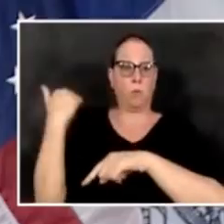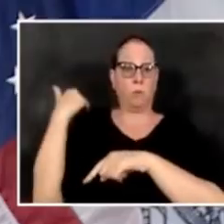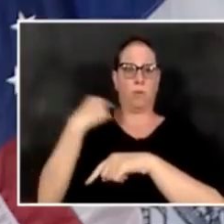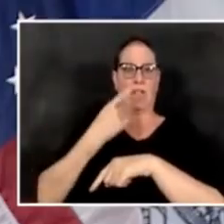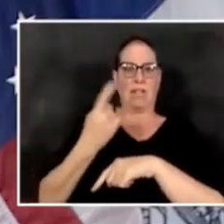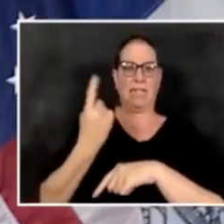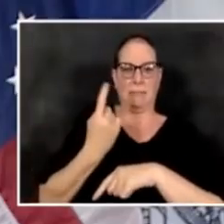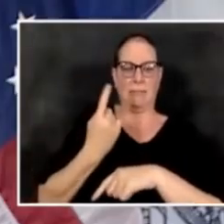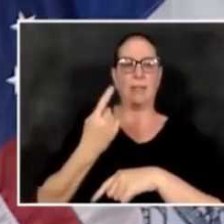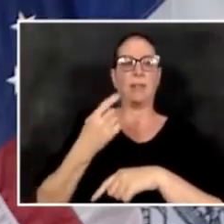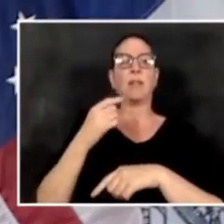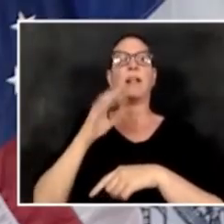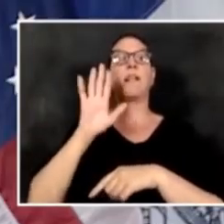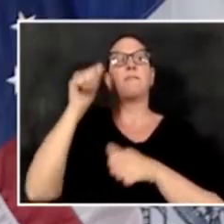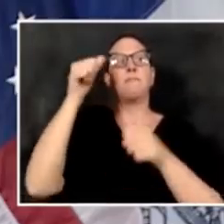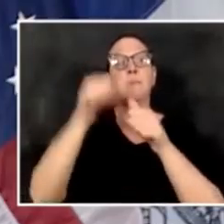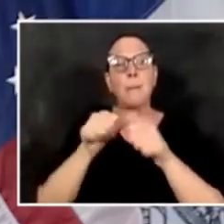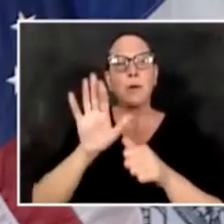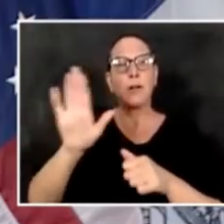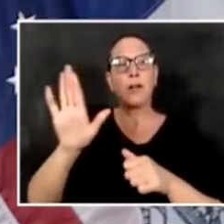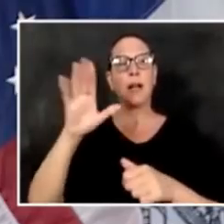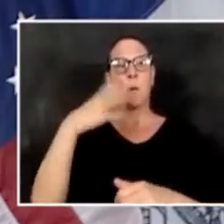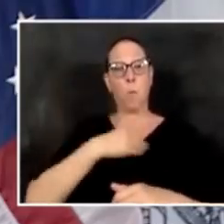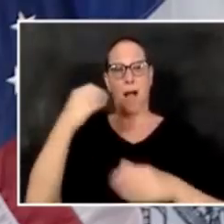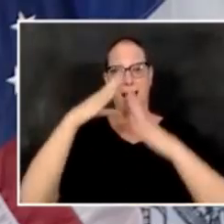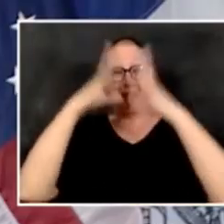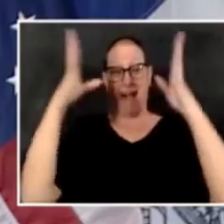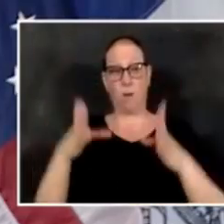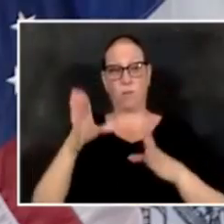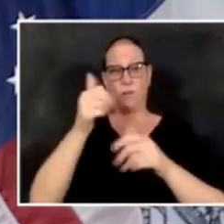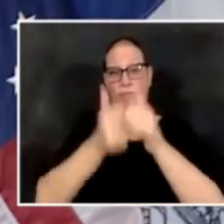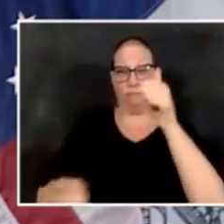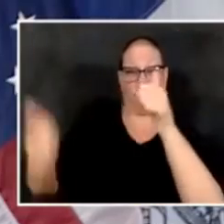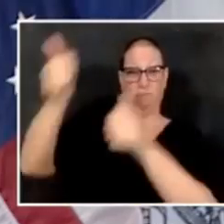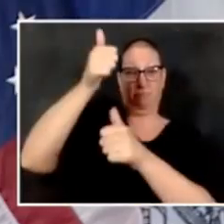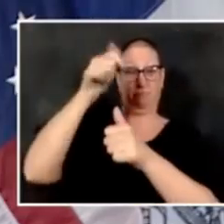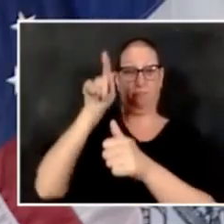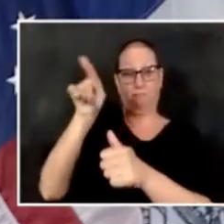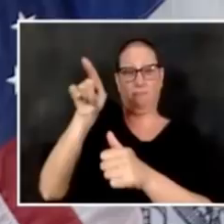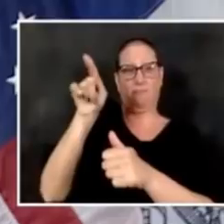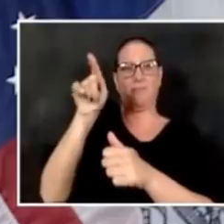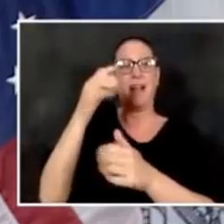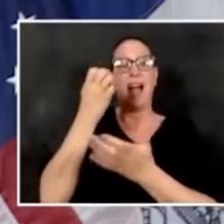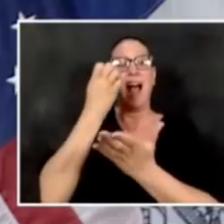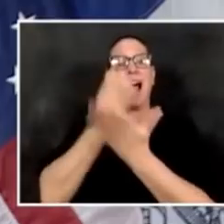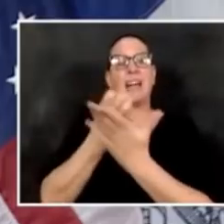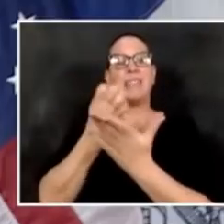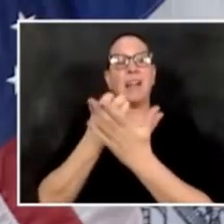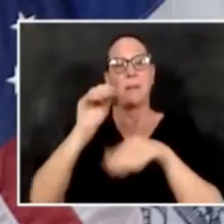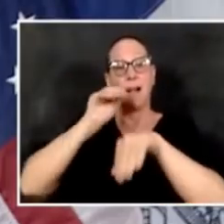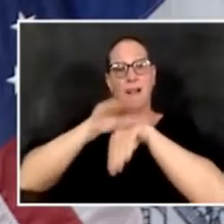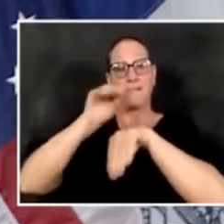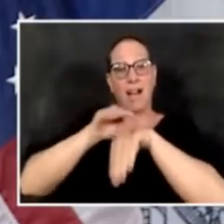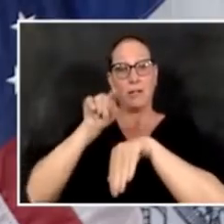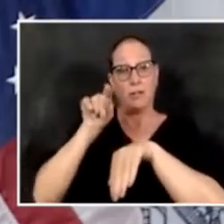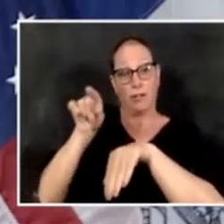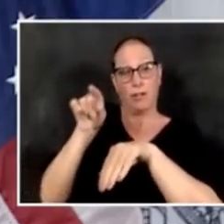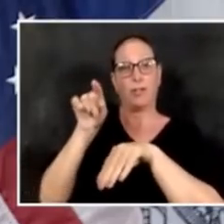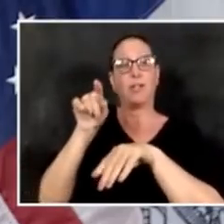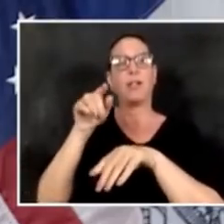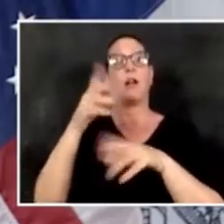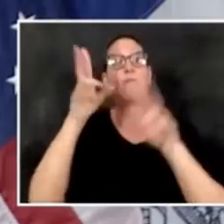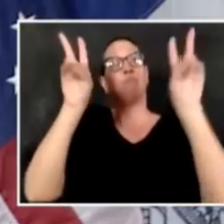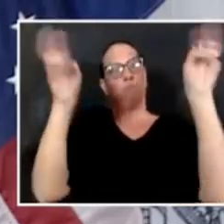House Chief Economic Advisor, Larry Kudlow, says, we're taking, quote, this is a quote, we're taking a